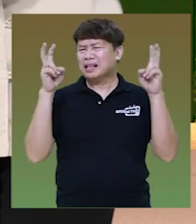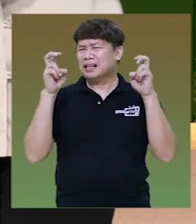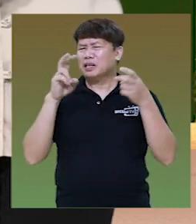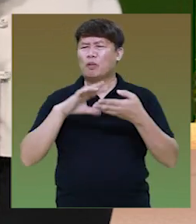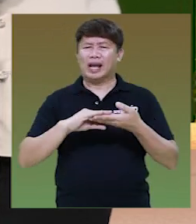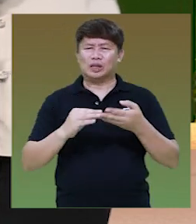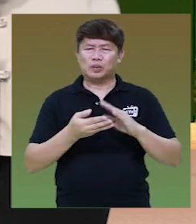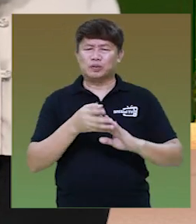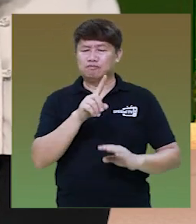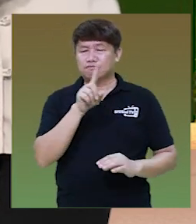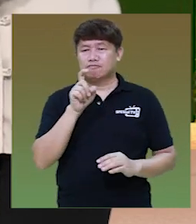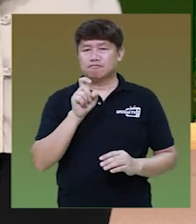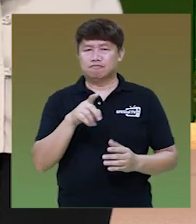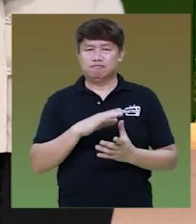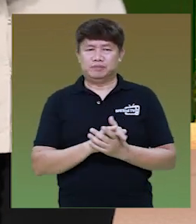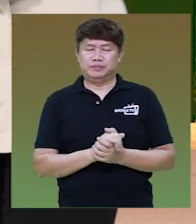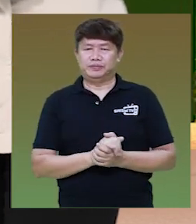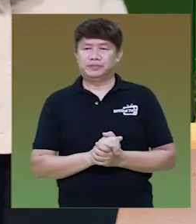story?